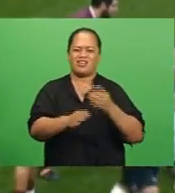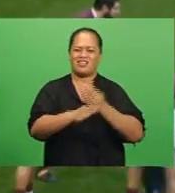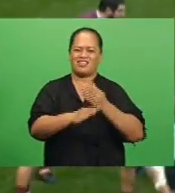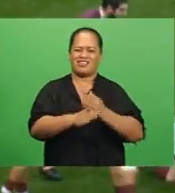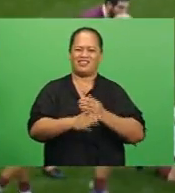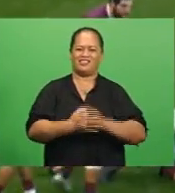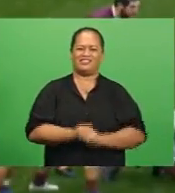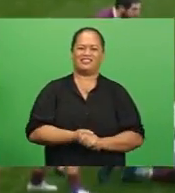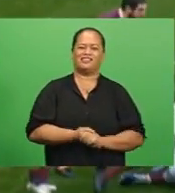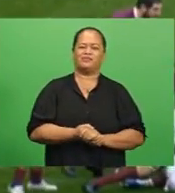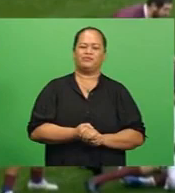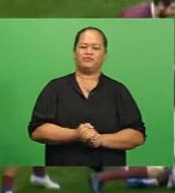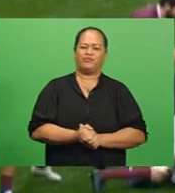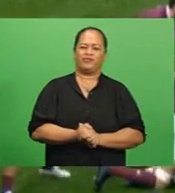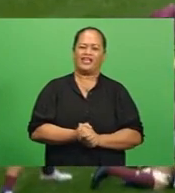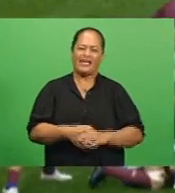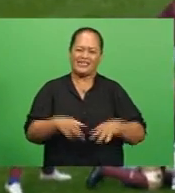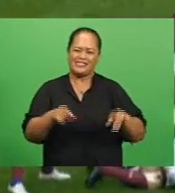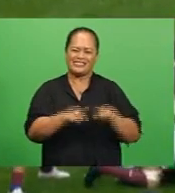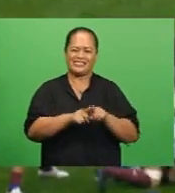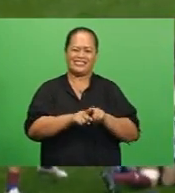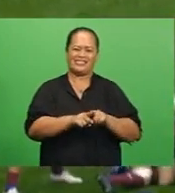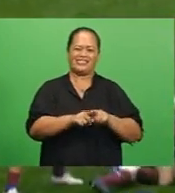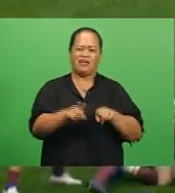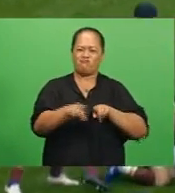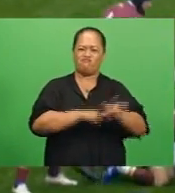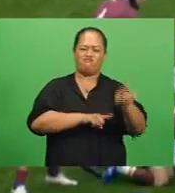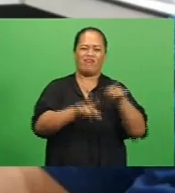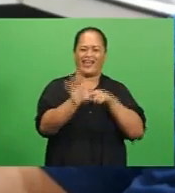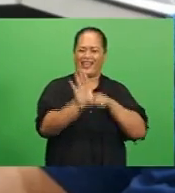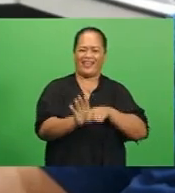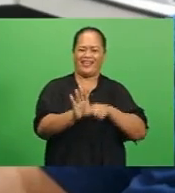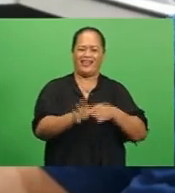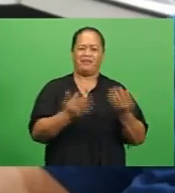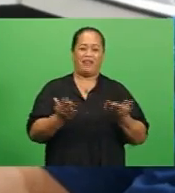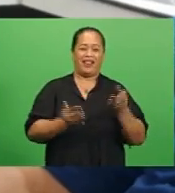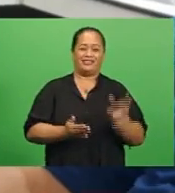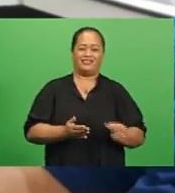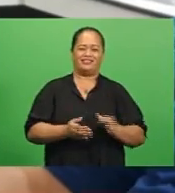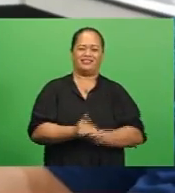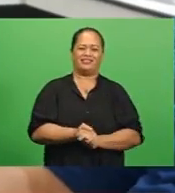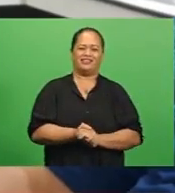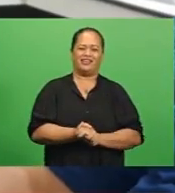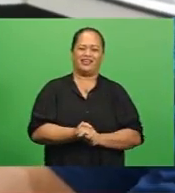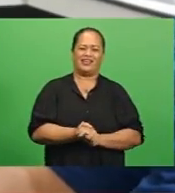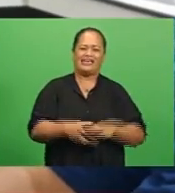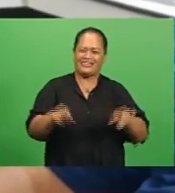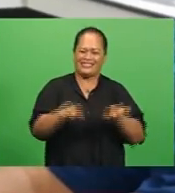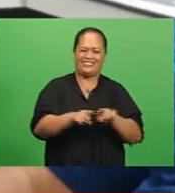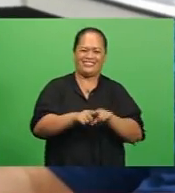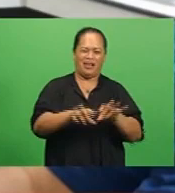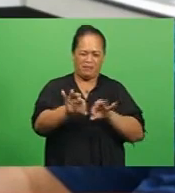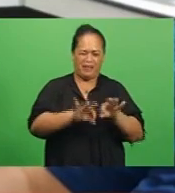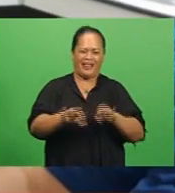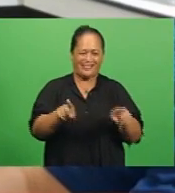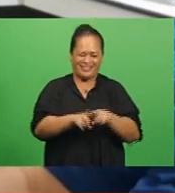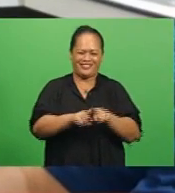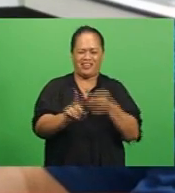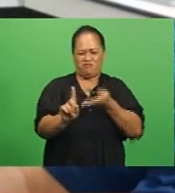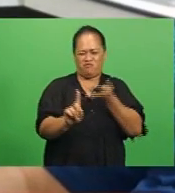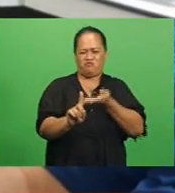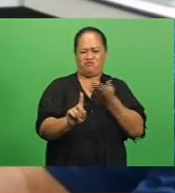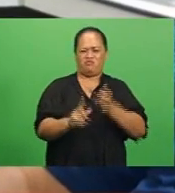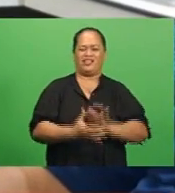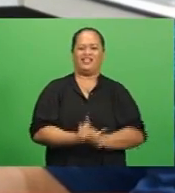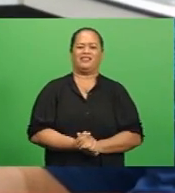like Mayanabanua are starting to make their mark on the world stage. It's an exciting year for the Flying Fijians. As you will know, we have a very